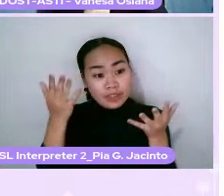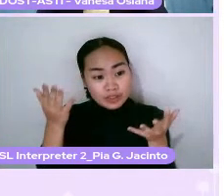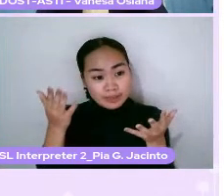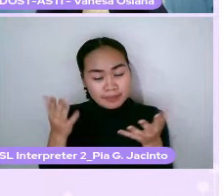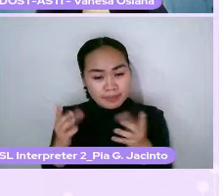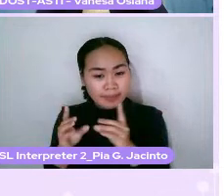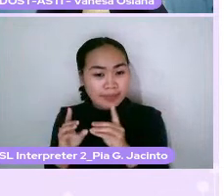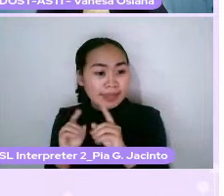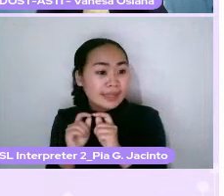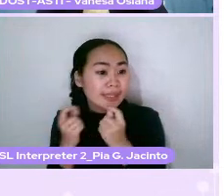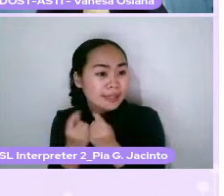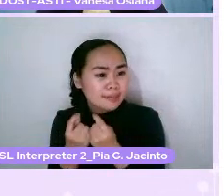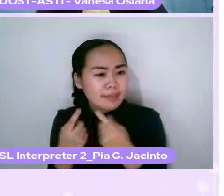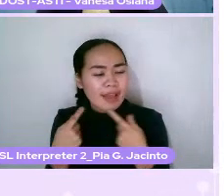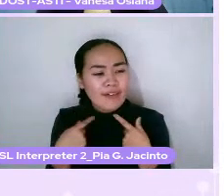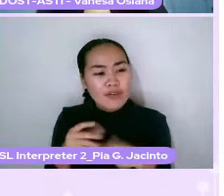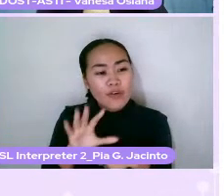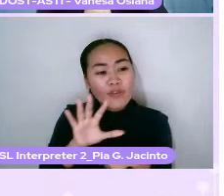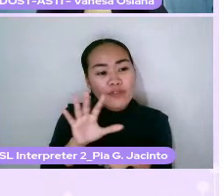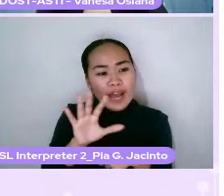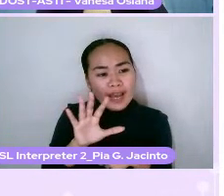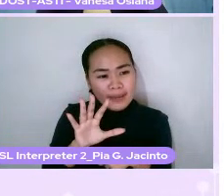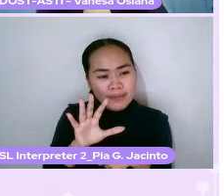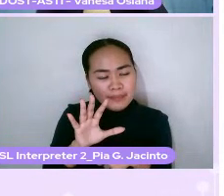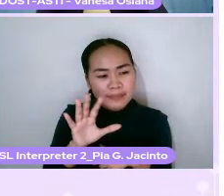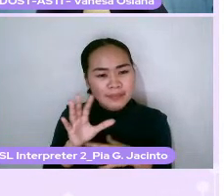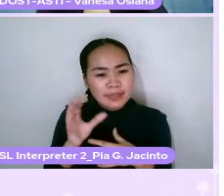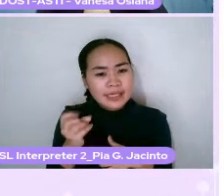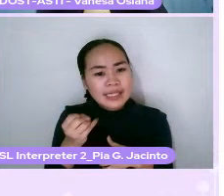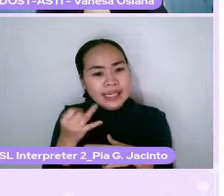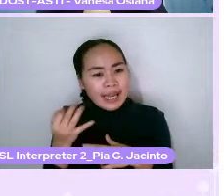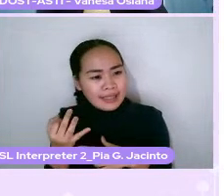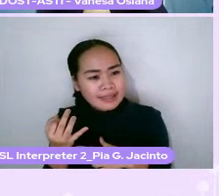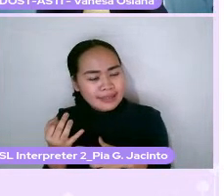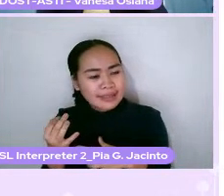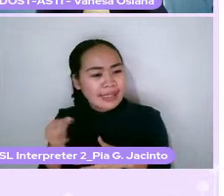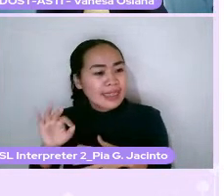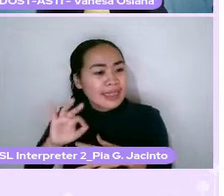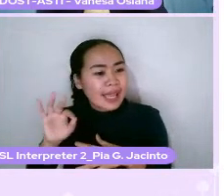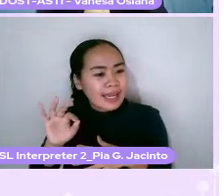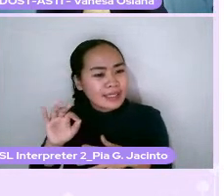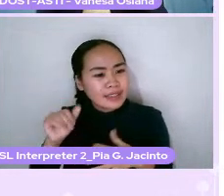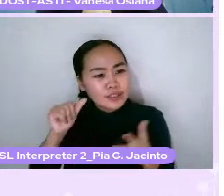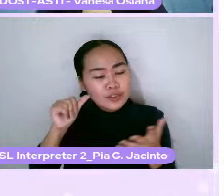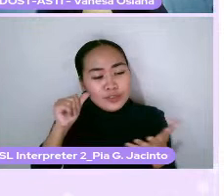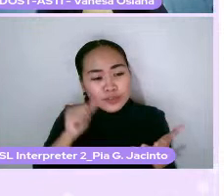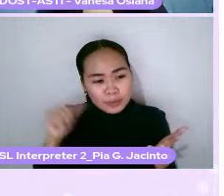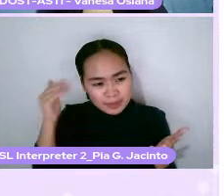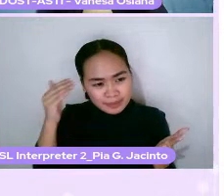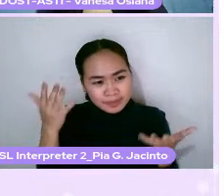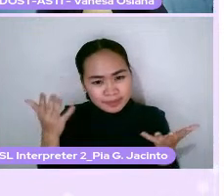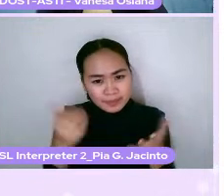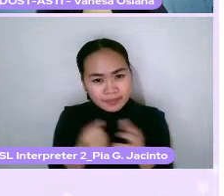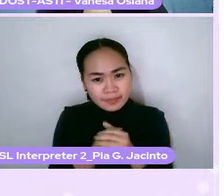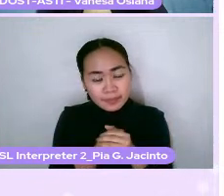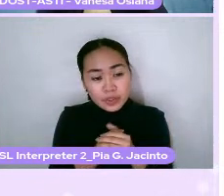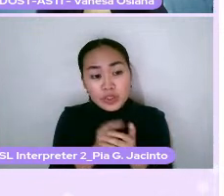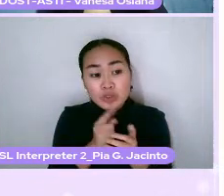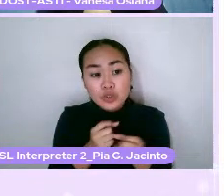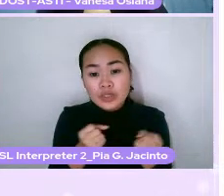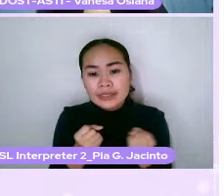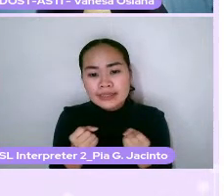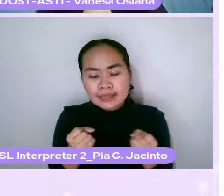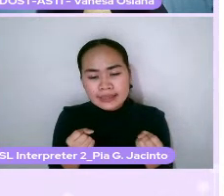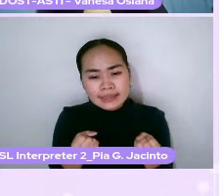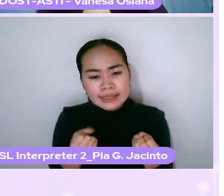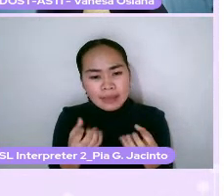are 5 out of 9 females are in the leadership roles. In average, number of our project team members,